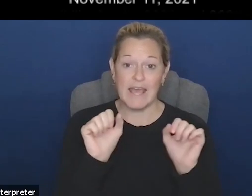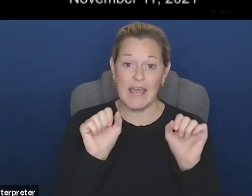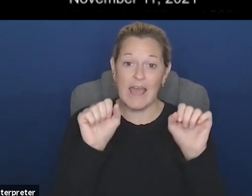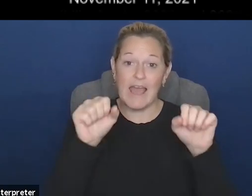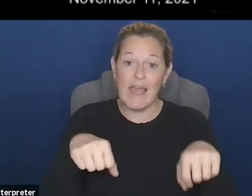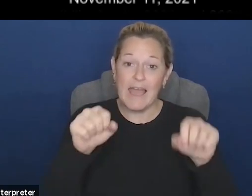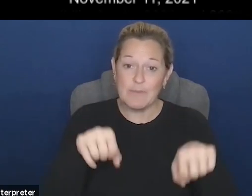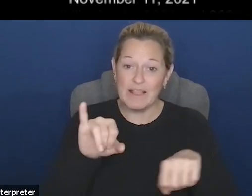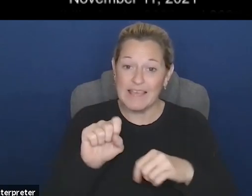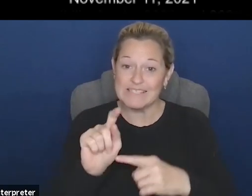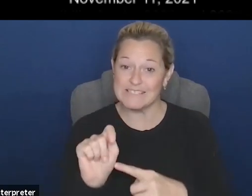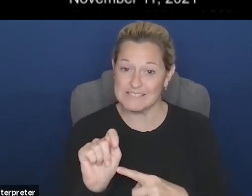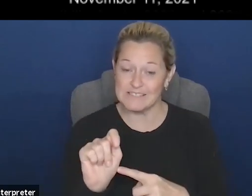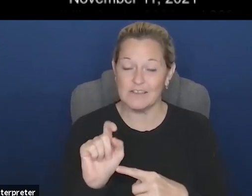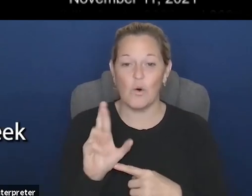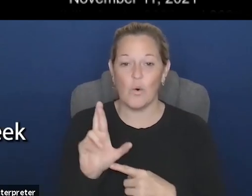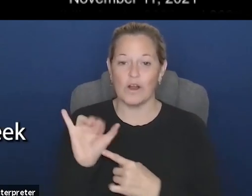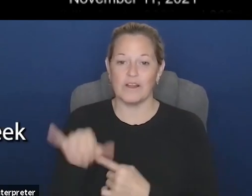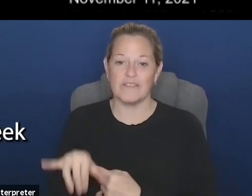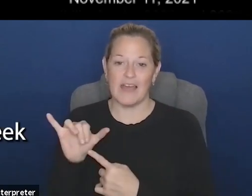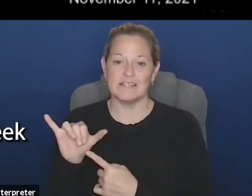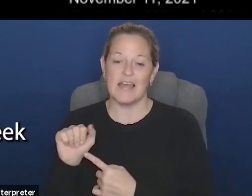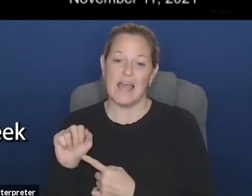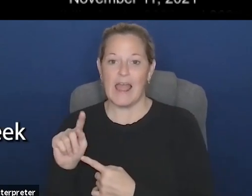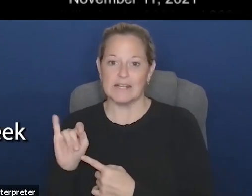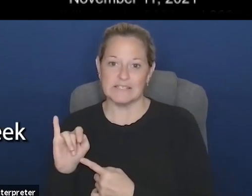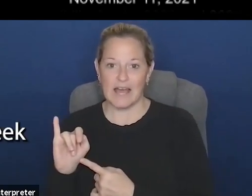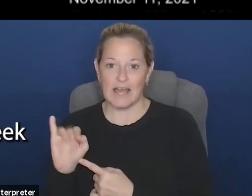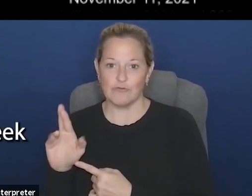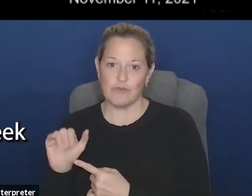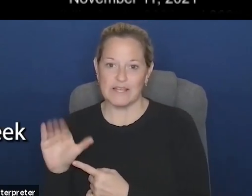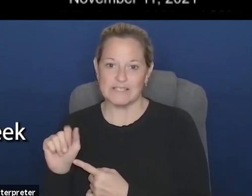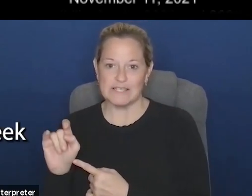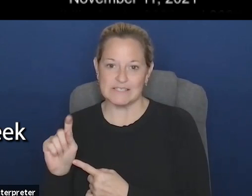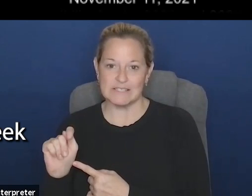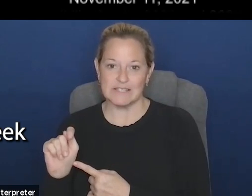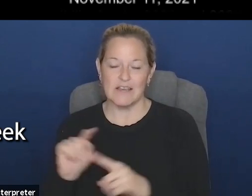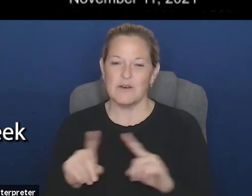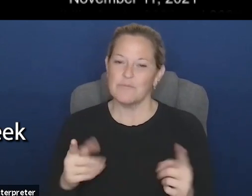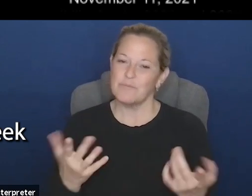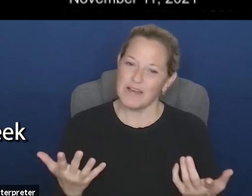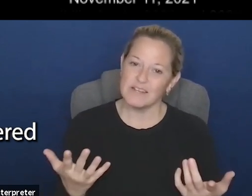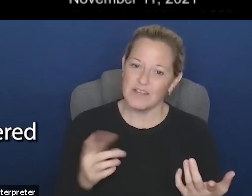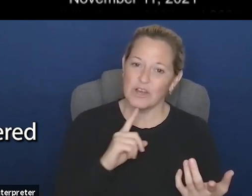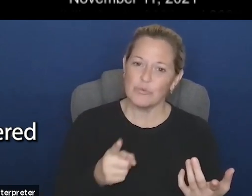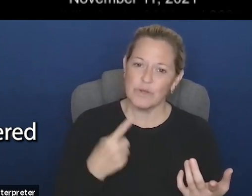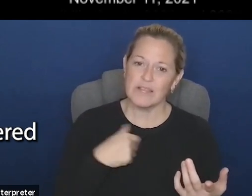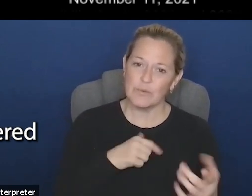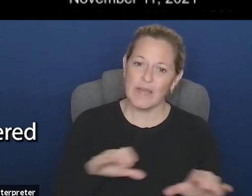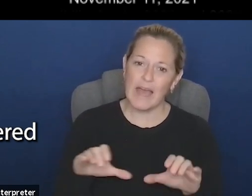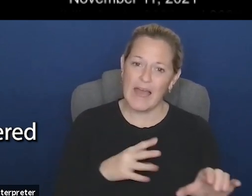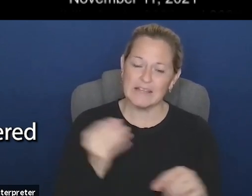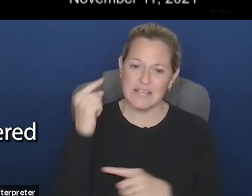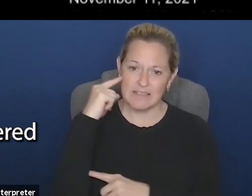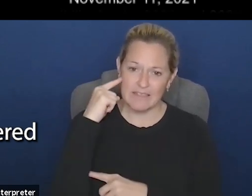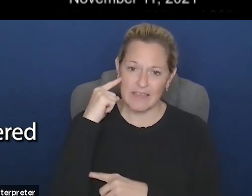fact, there are moments in each day, in each year, in each week, where we do actually act and think in ways